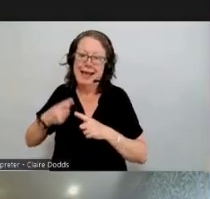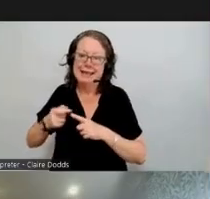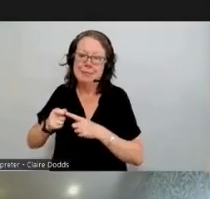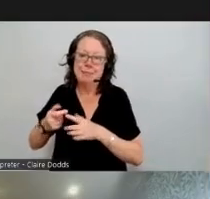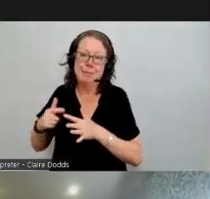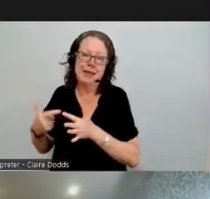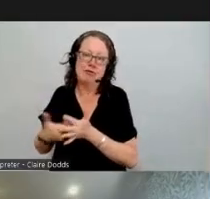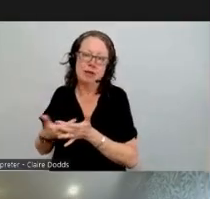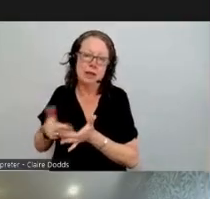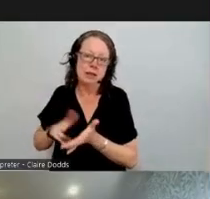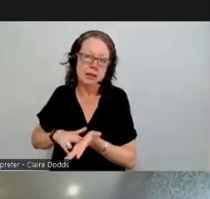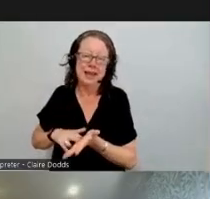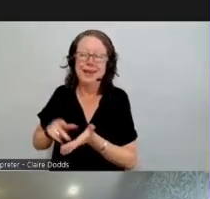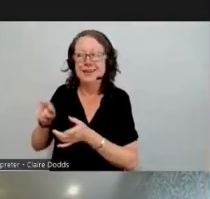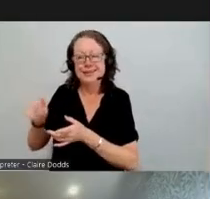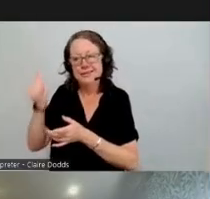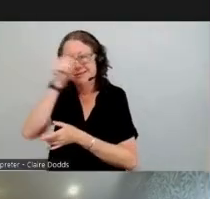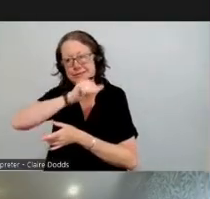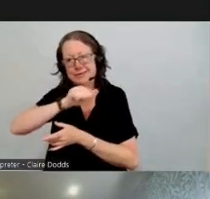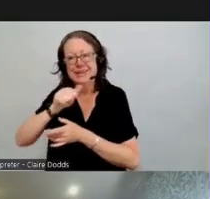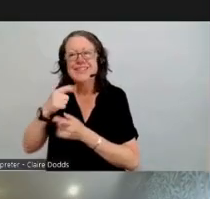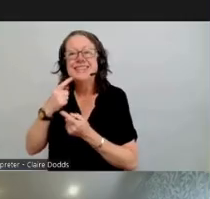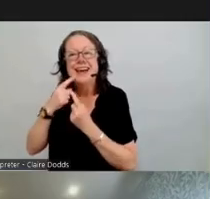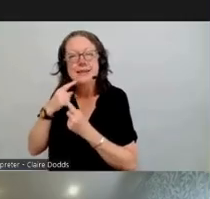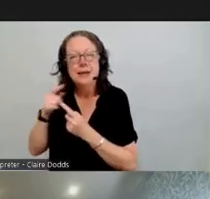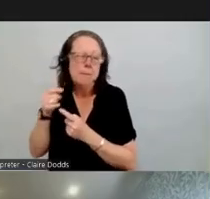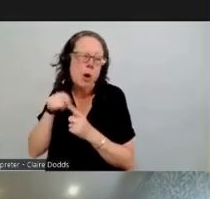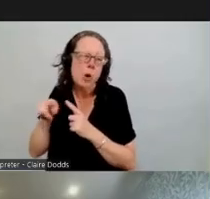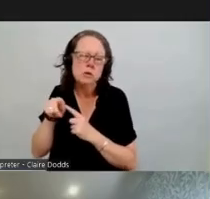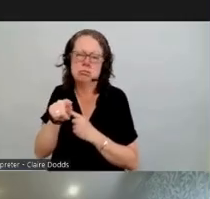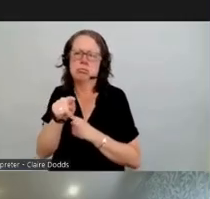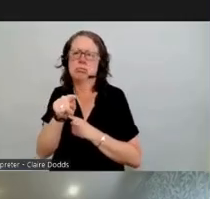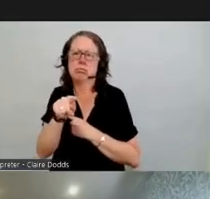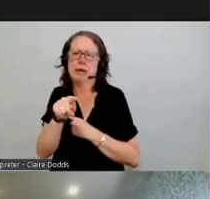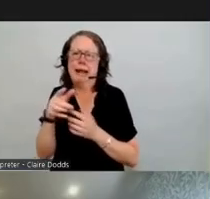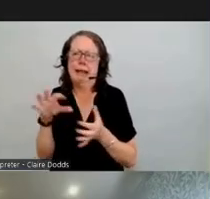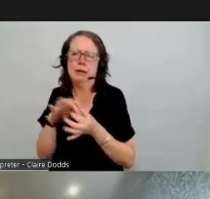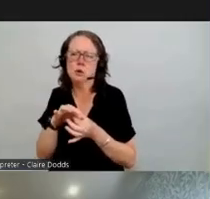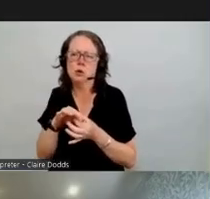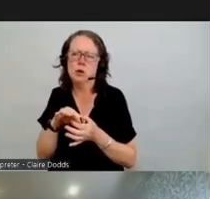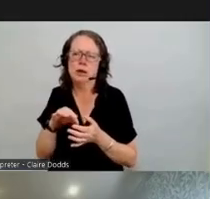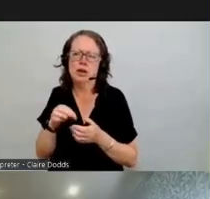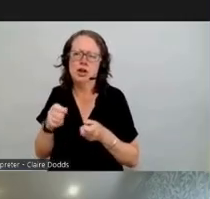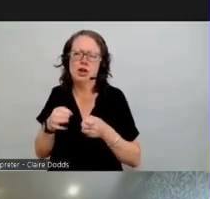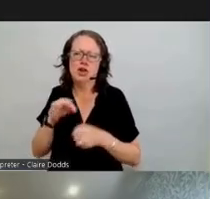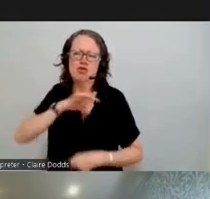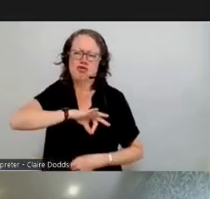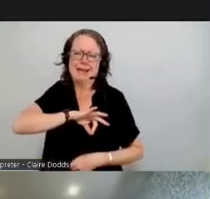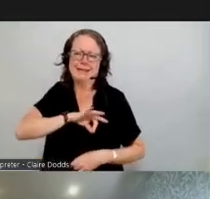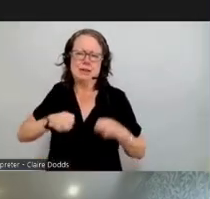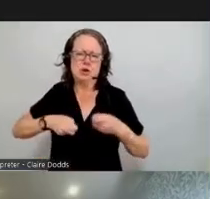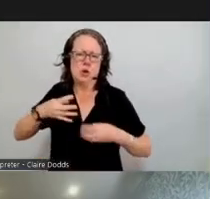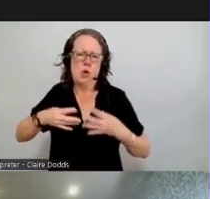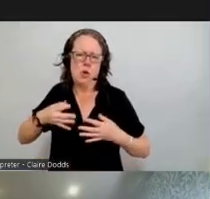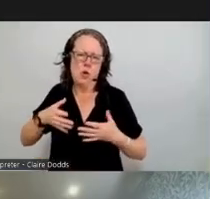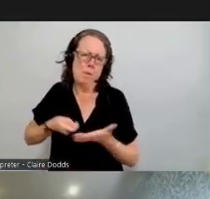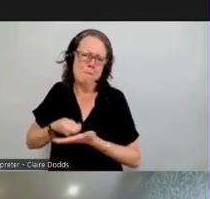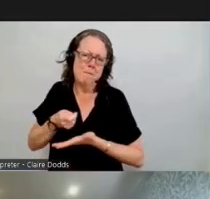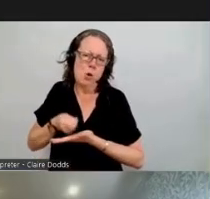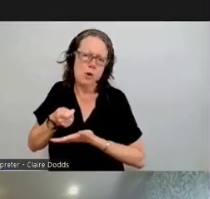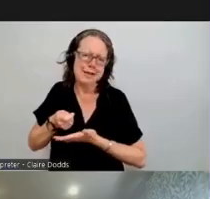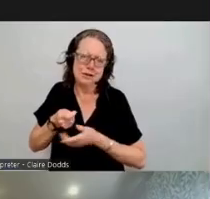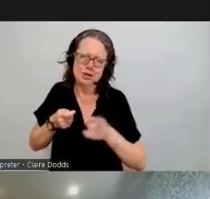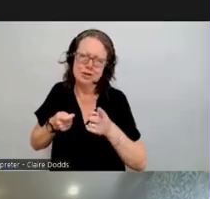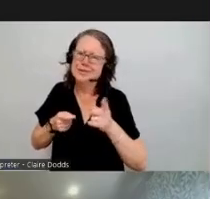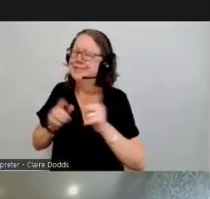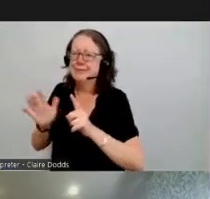data, actually, although most people know them for their financial information, credit rating and mortgages. What you